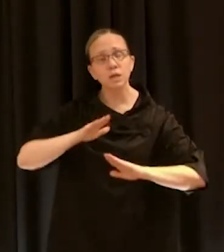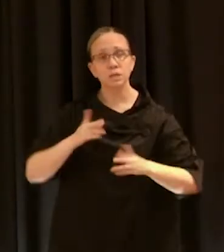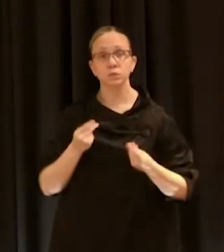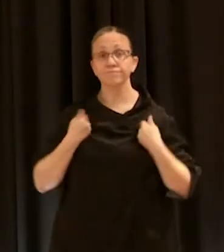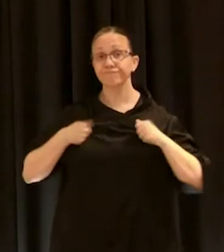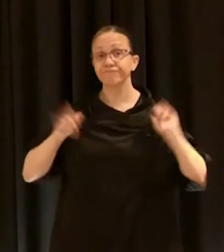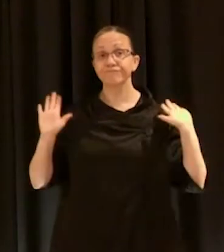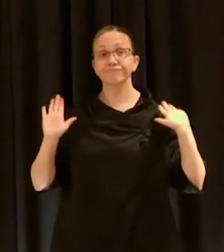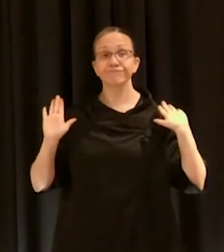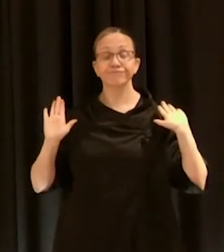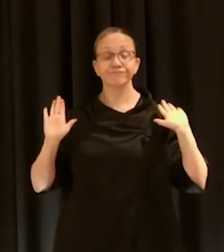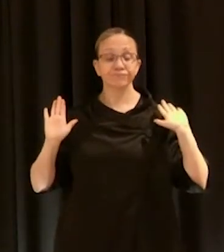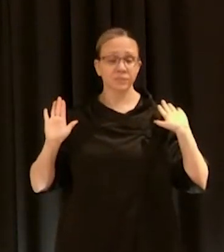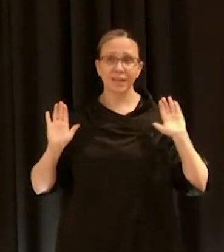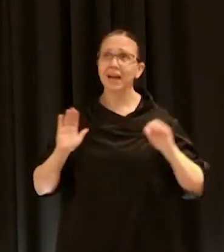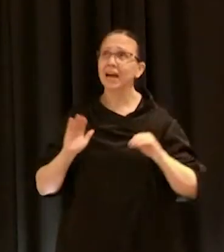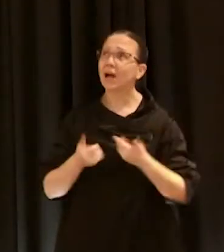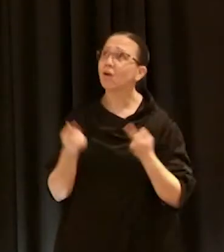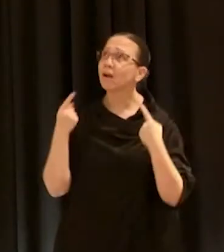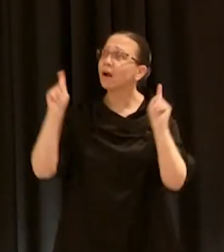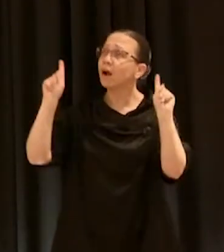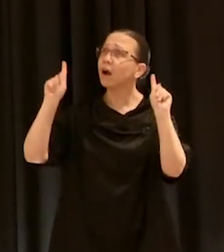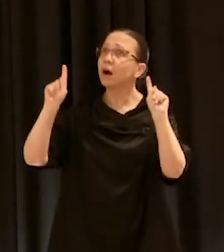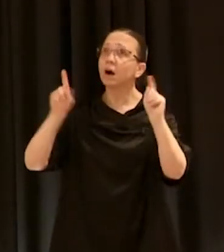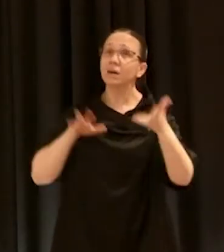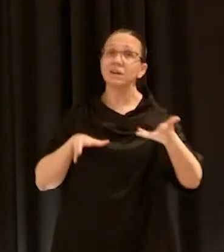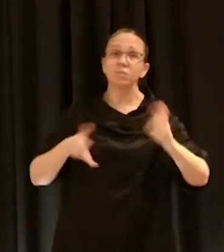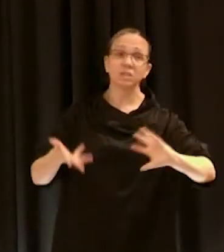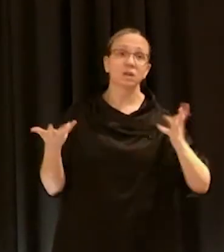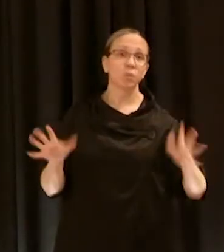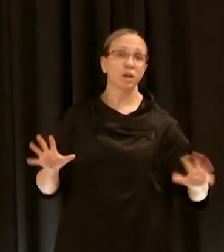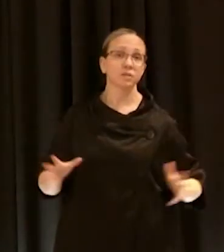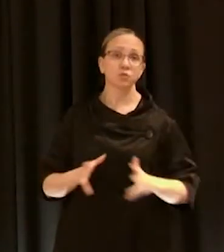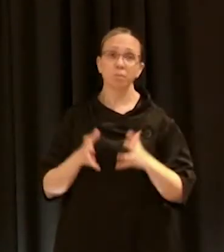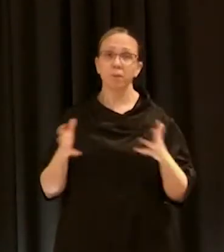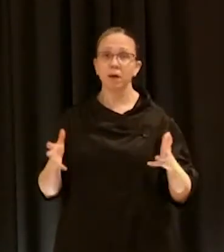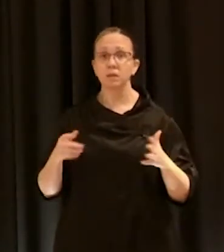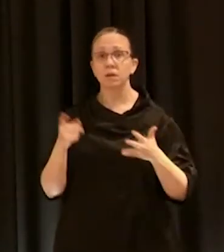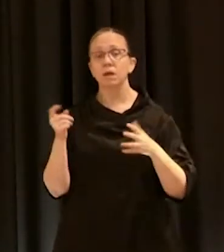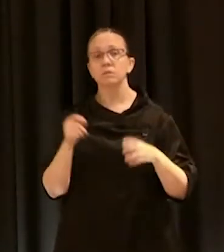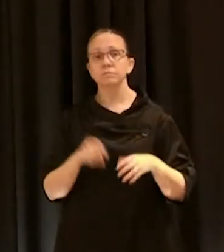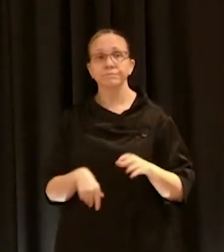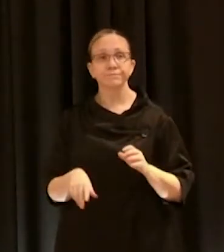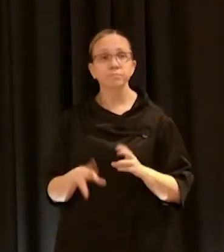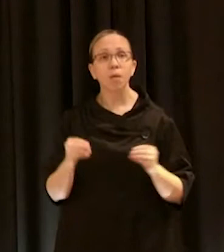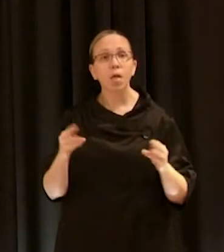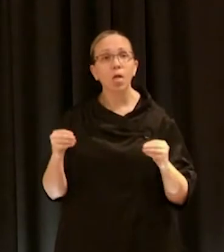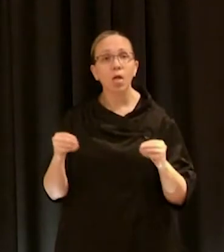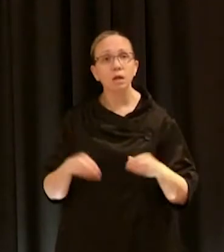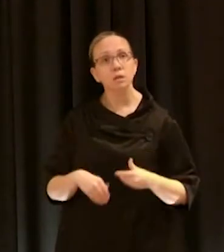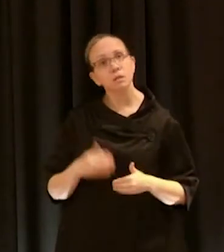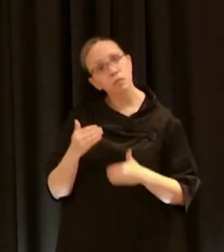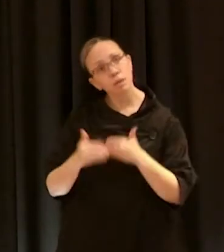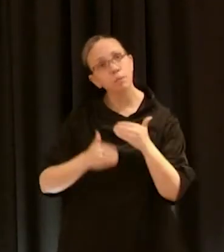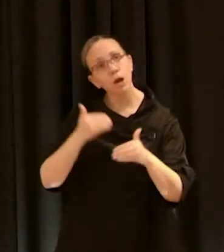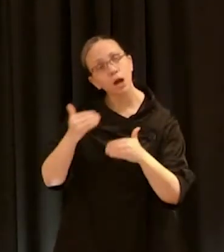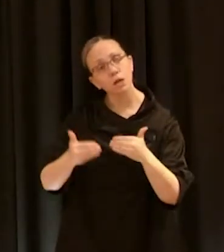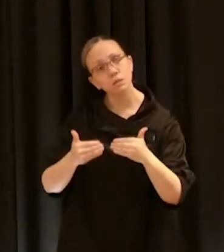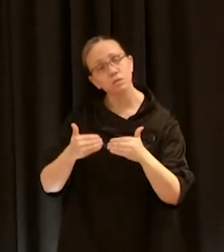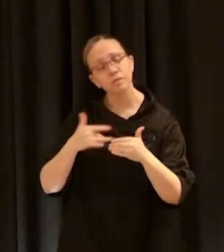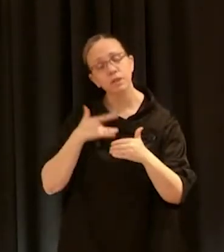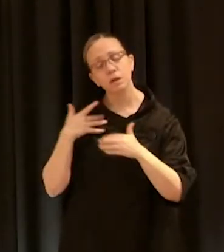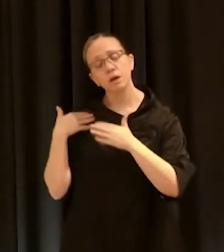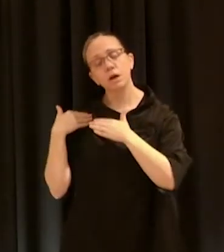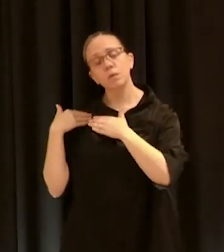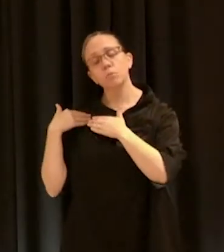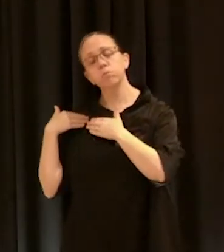throw in the towel and go, how in the world can I make it? I've already messed up too much. Blah, blah, blah, blah. And in the process of being weighed